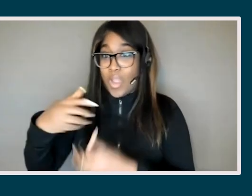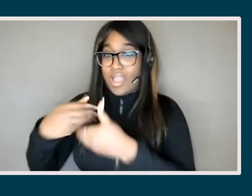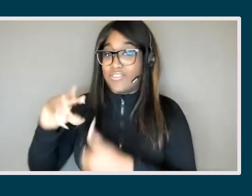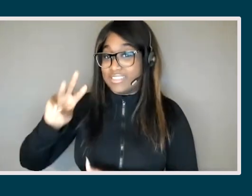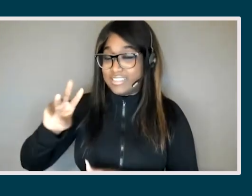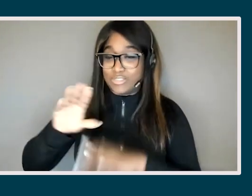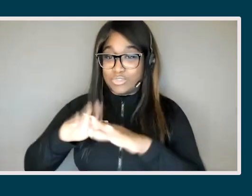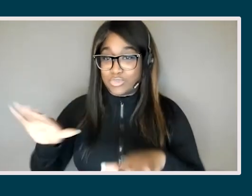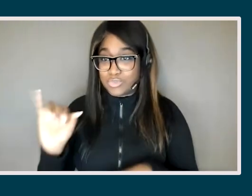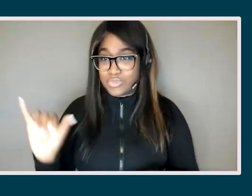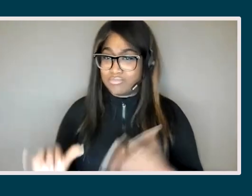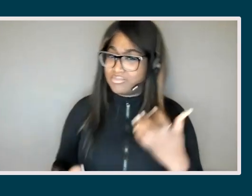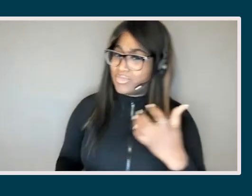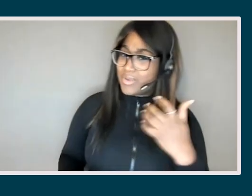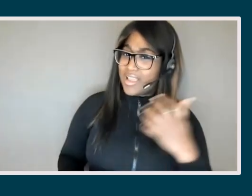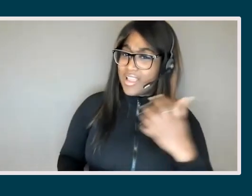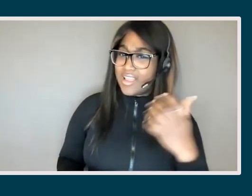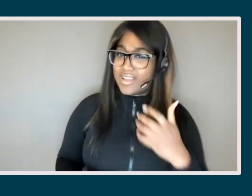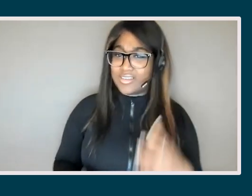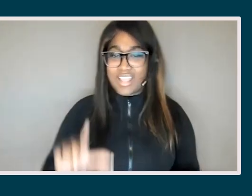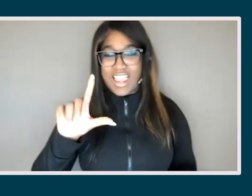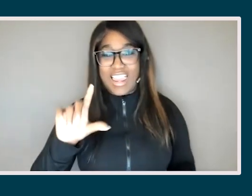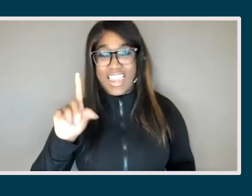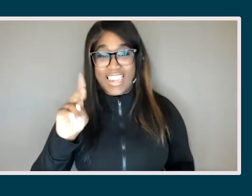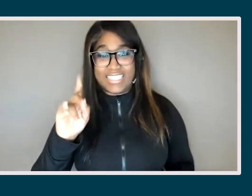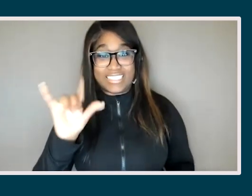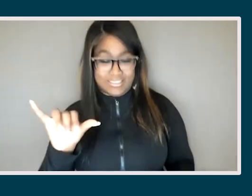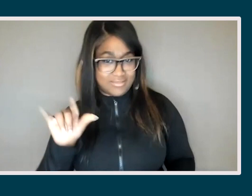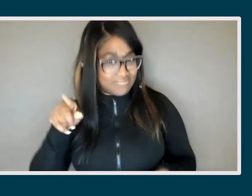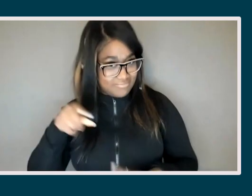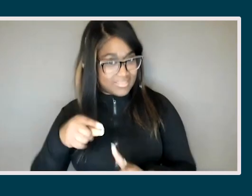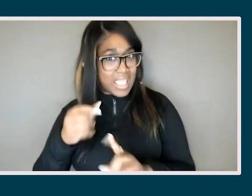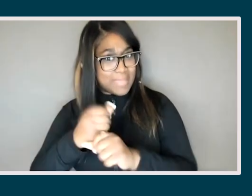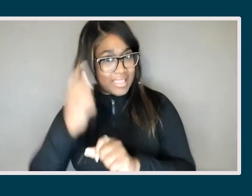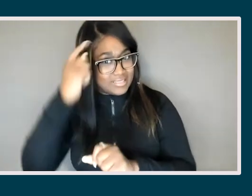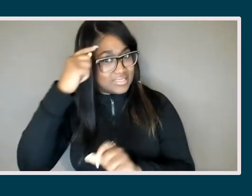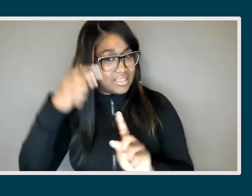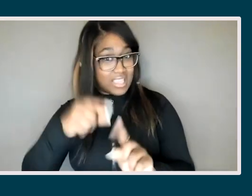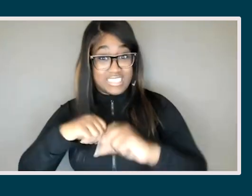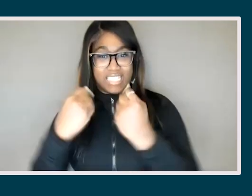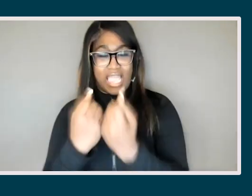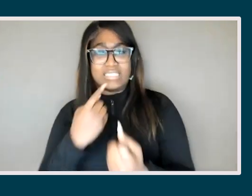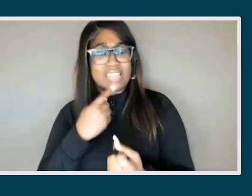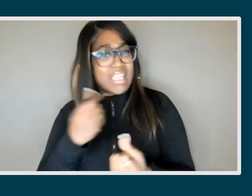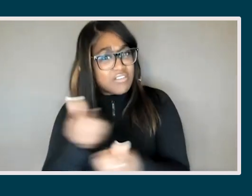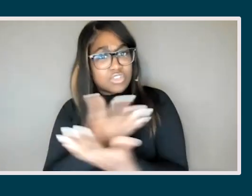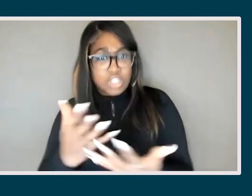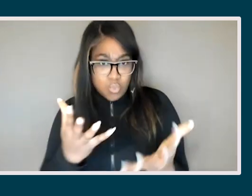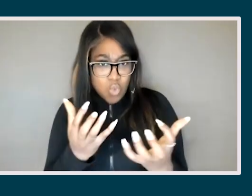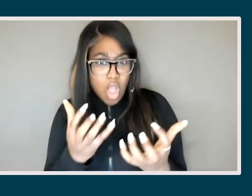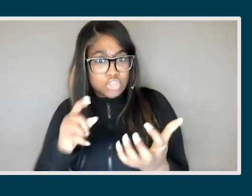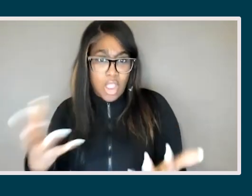that doesn't make sense, Barb. Like, we're in a society that tells us that I should get everything that I want when I want it,